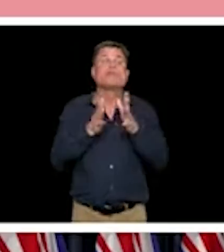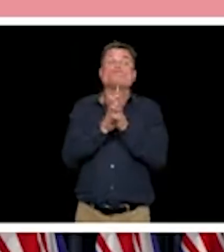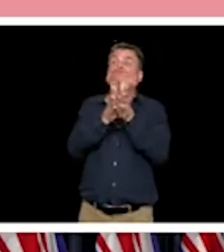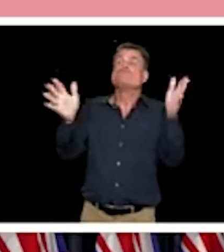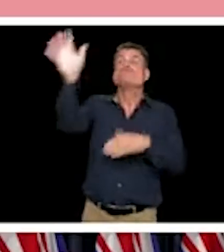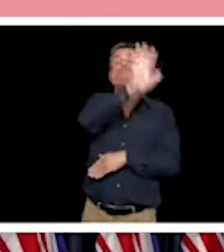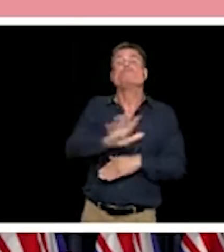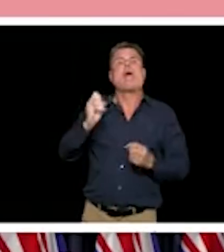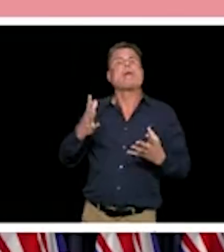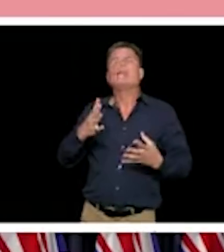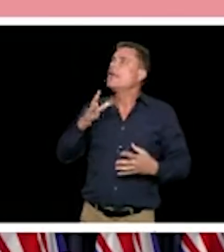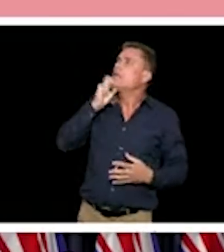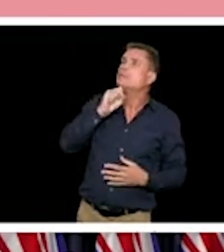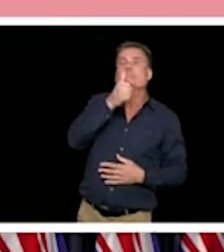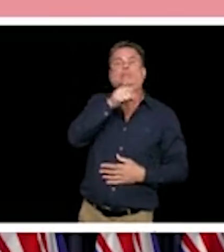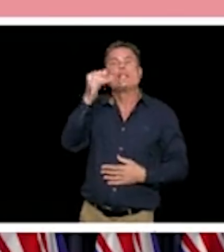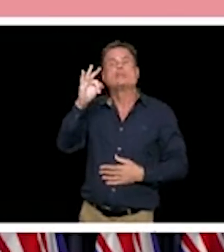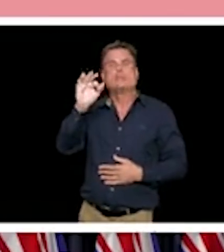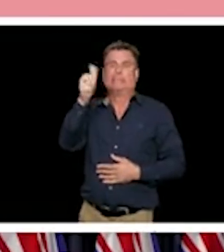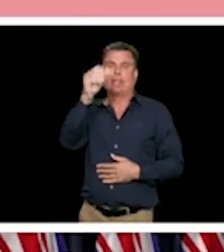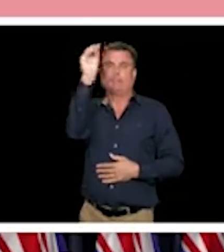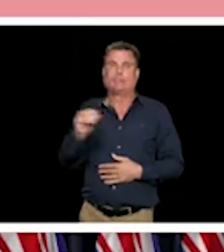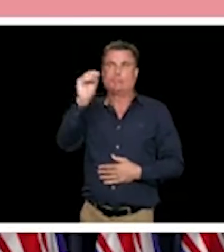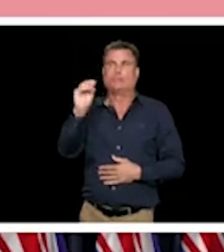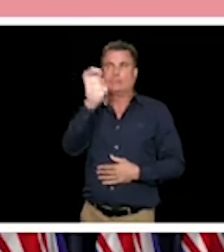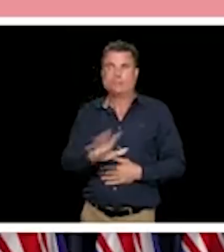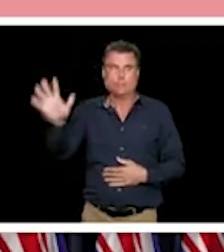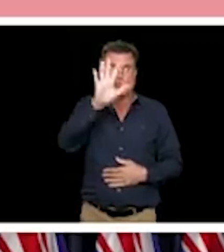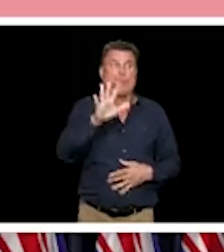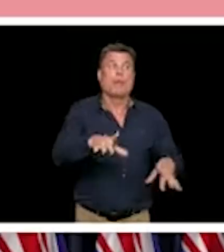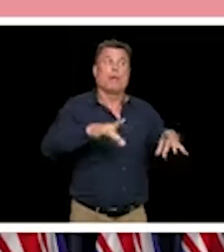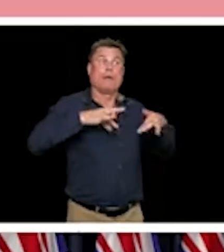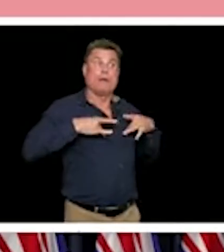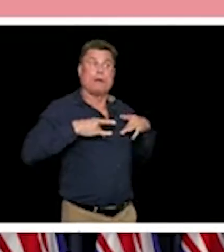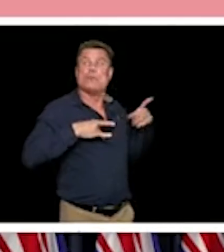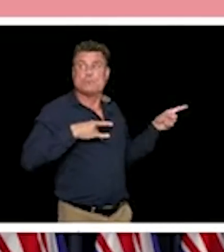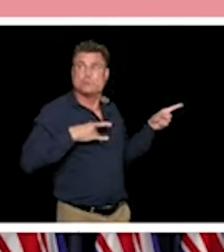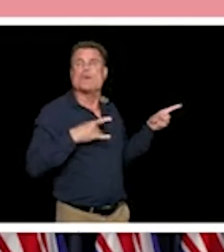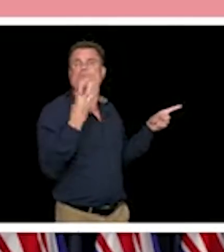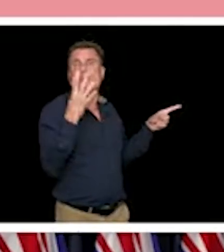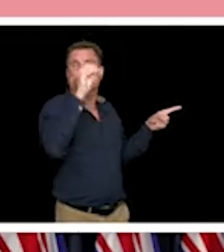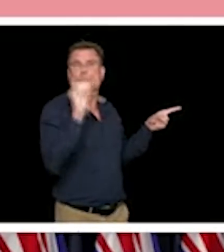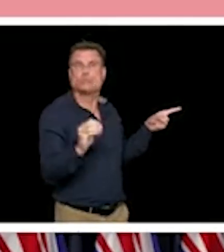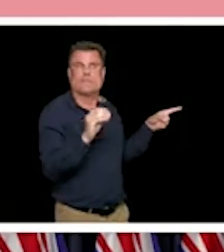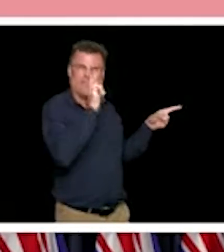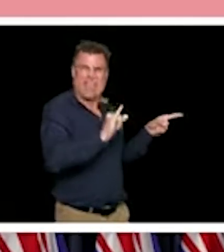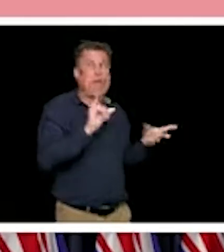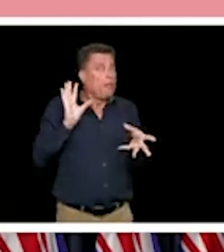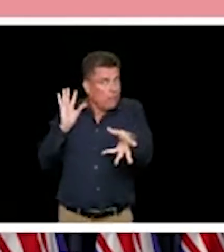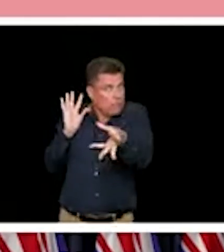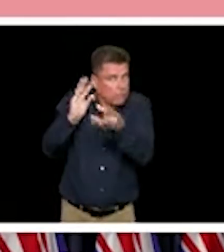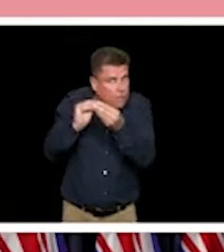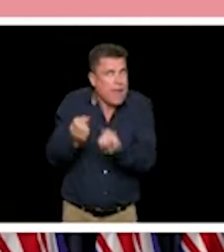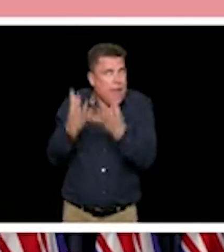cases in a population that represents 10% of the proportion in the population. In both those